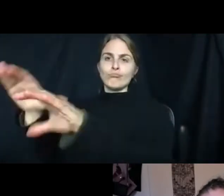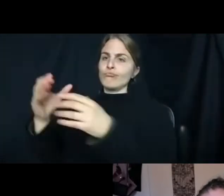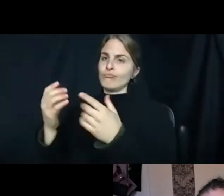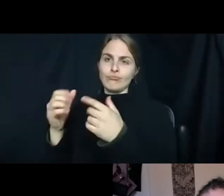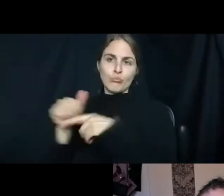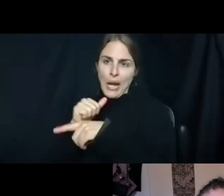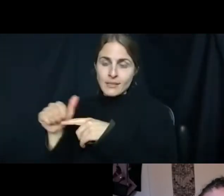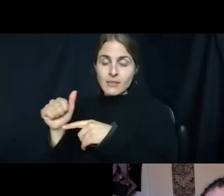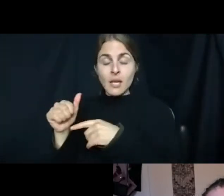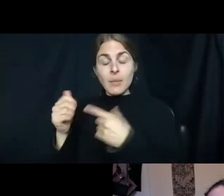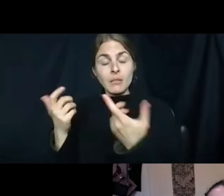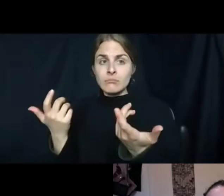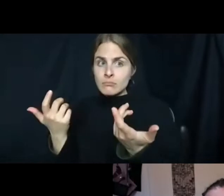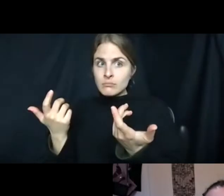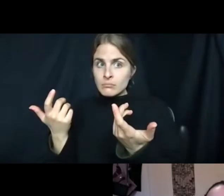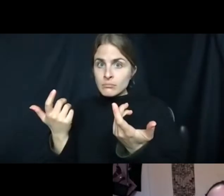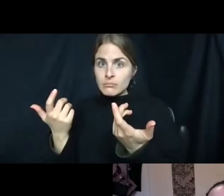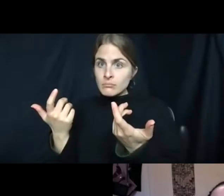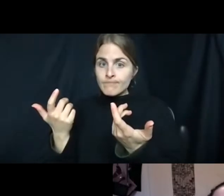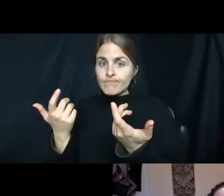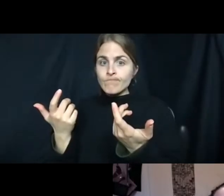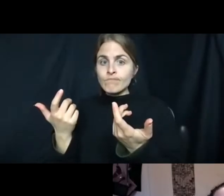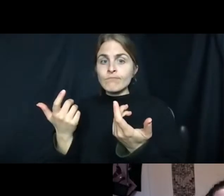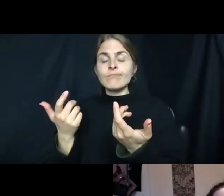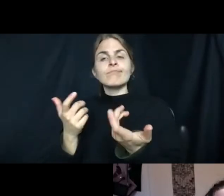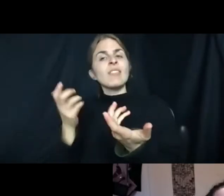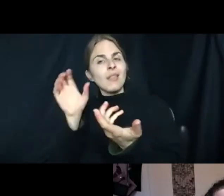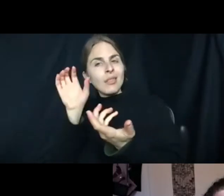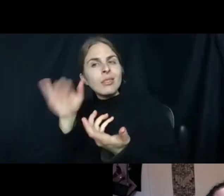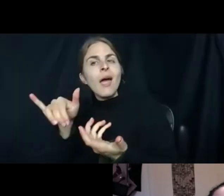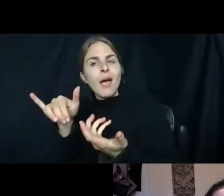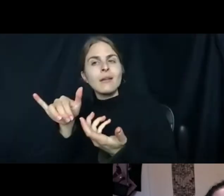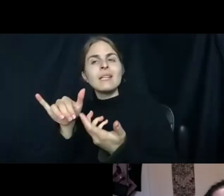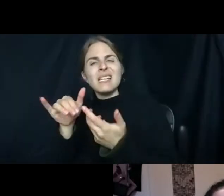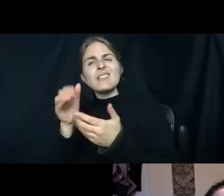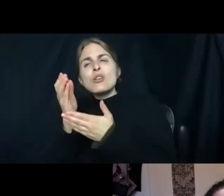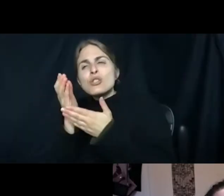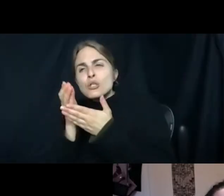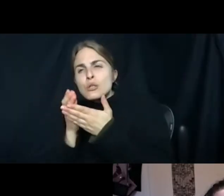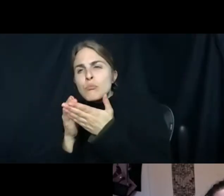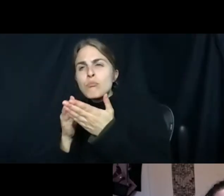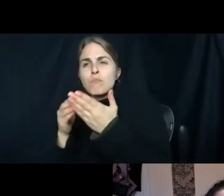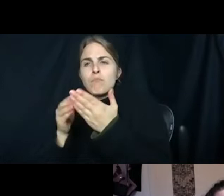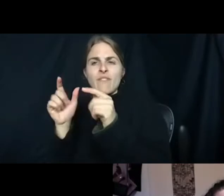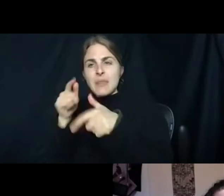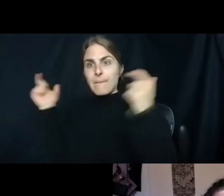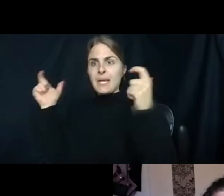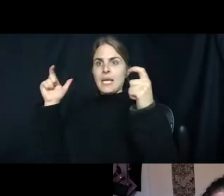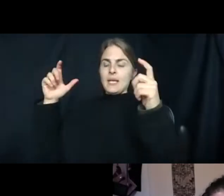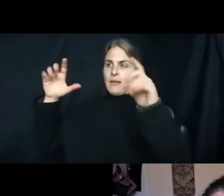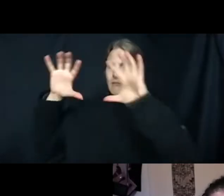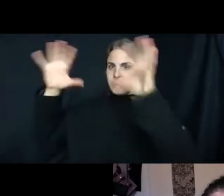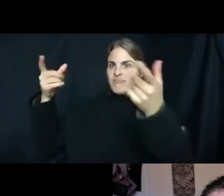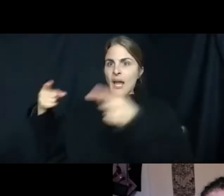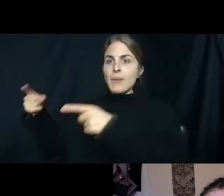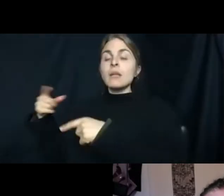exactly incorrect. But it's a small part of the bigger picture. Like, we don't really talk about the fact